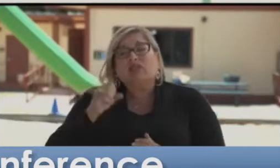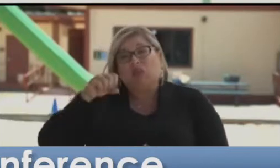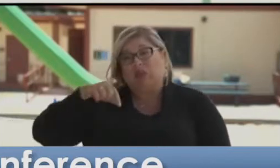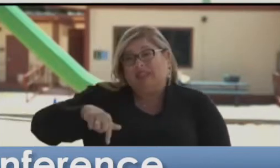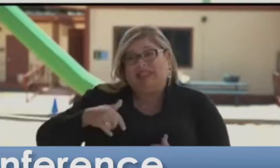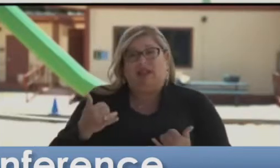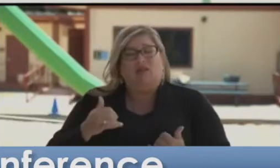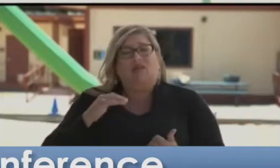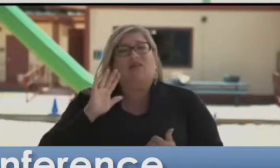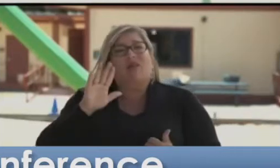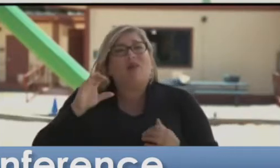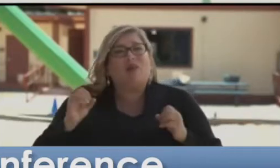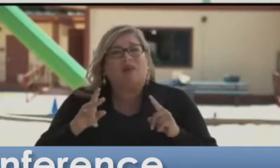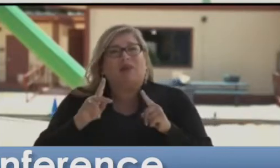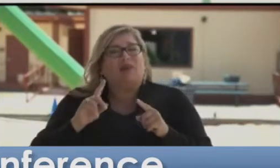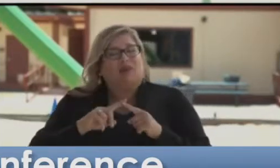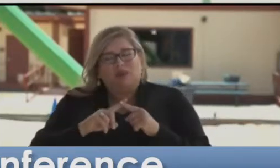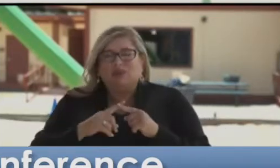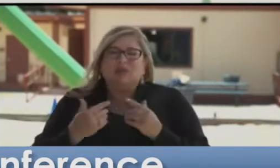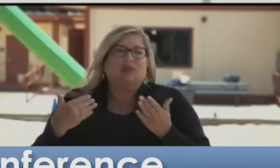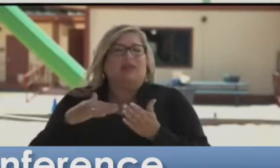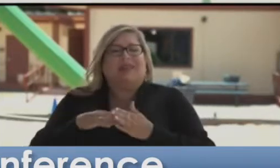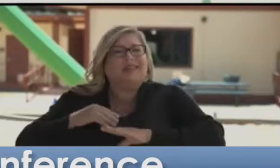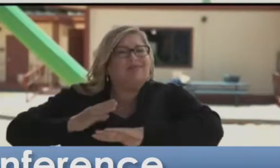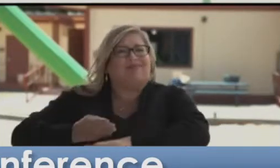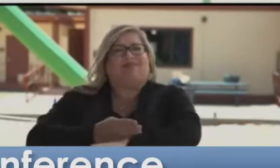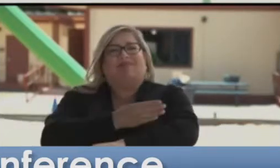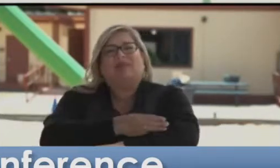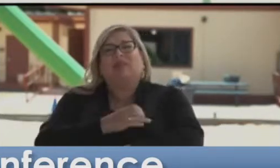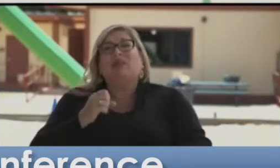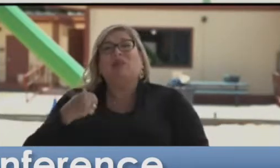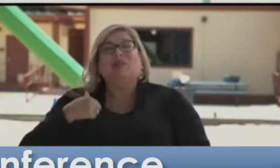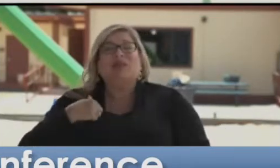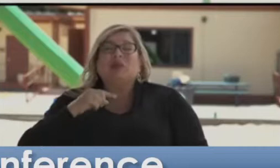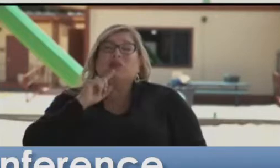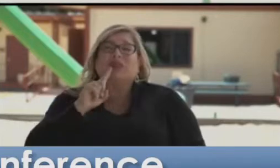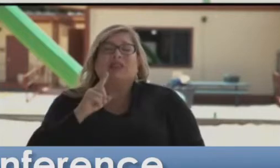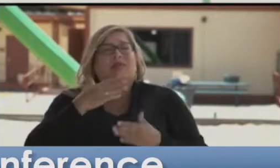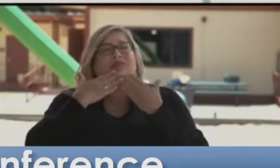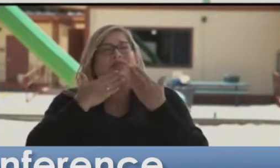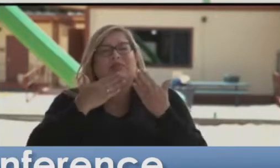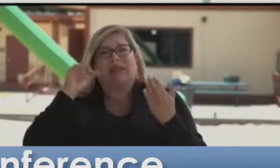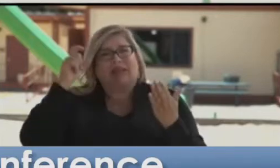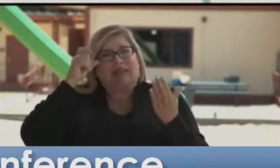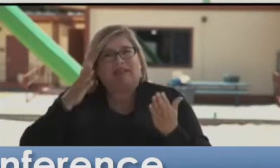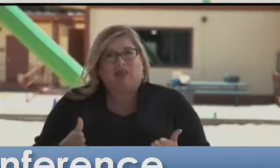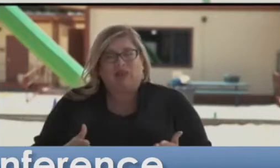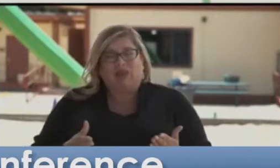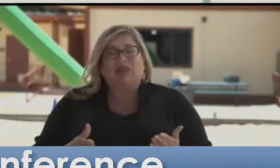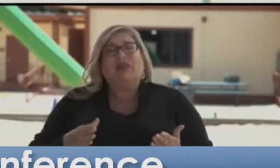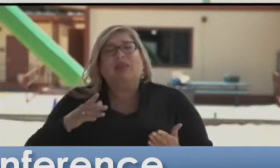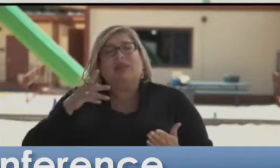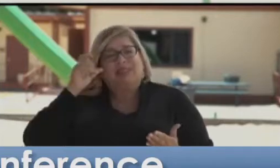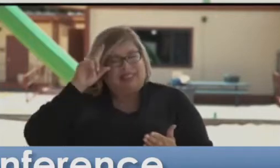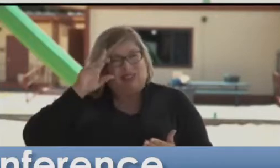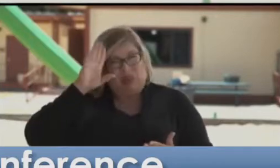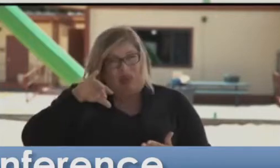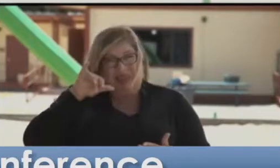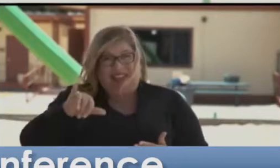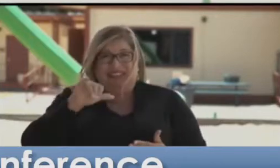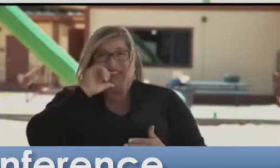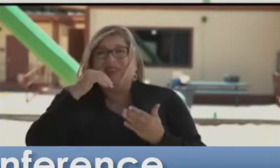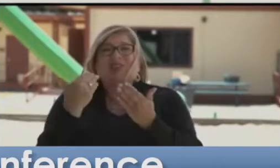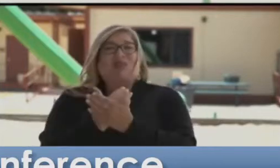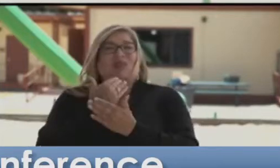their opportunity to come back from that. And so I'm grateful to our governor who's had the vision. This is not a new area for